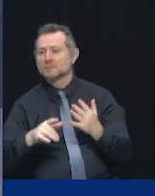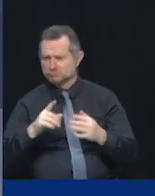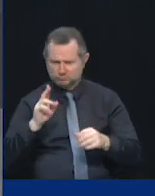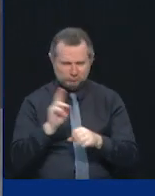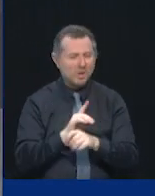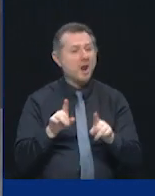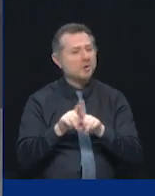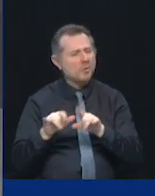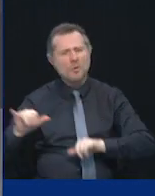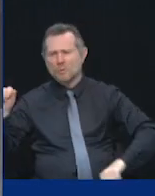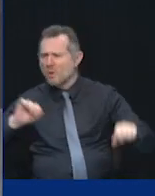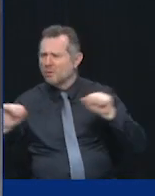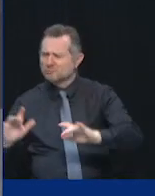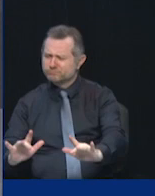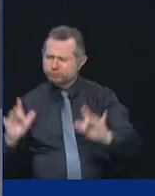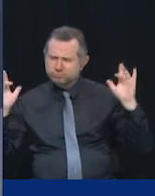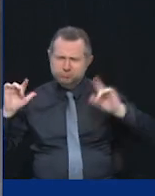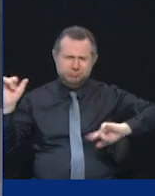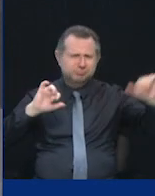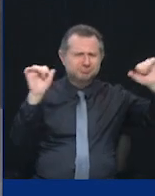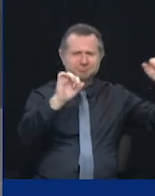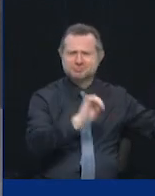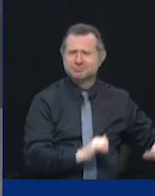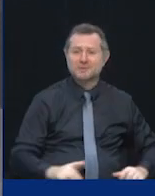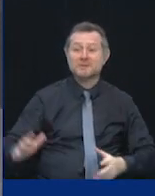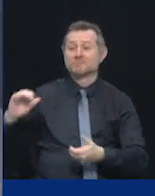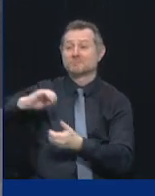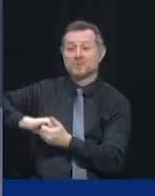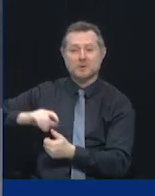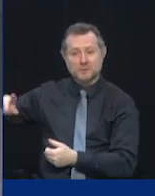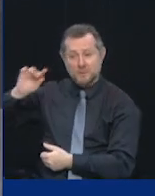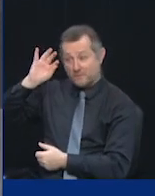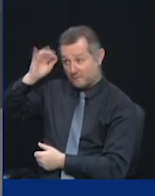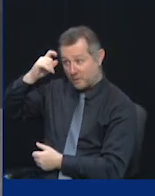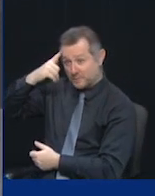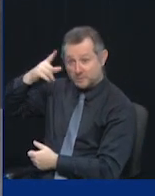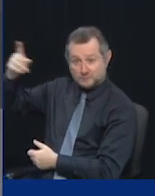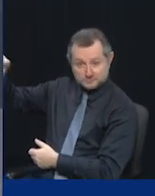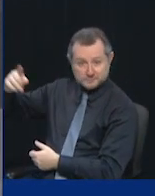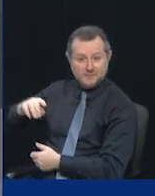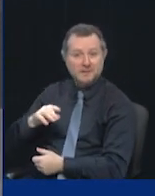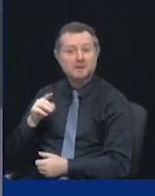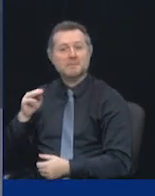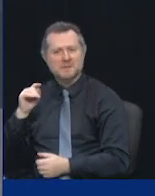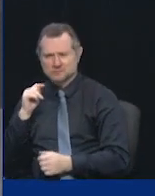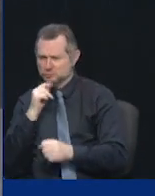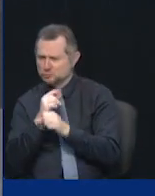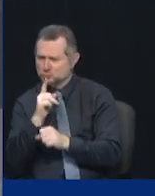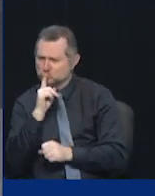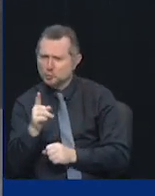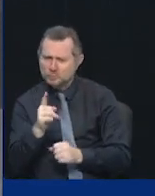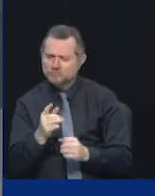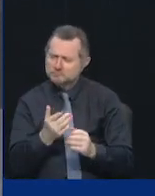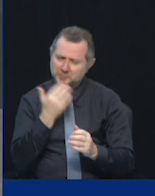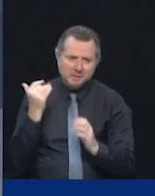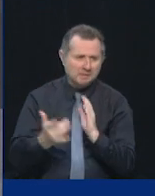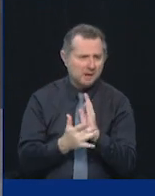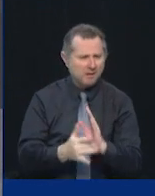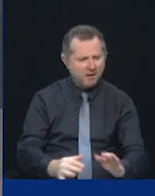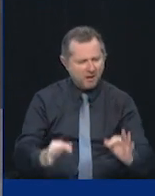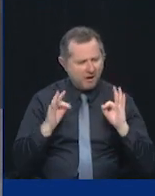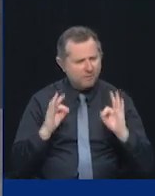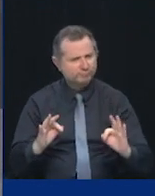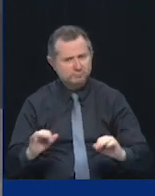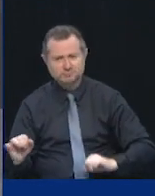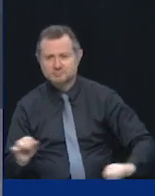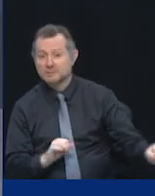and partnering with the federal government and MIT to research best-in-class technologies. Now the MTA moves from continuing